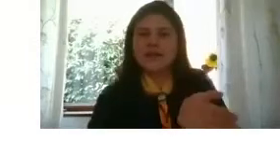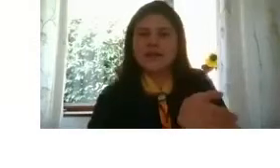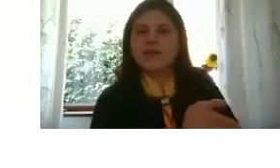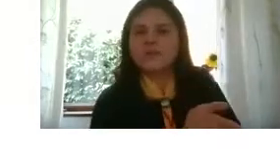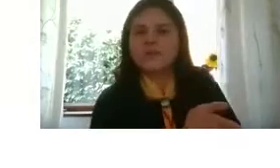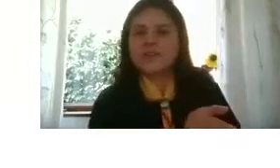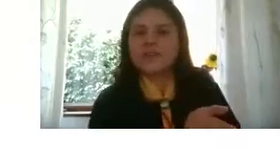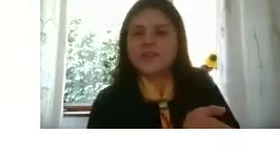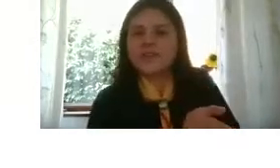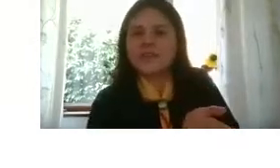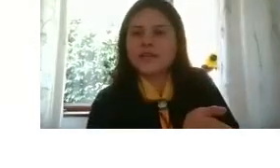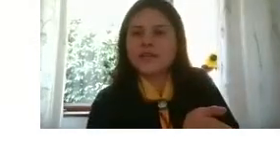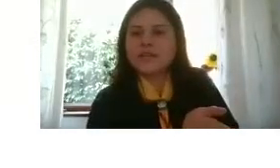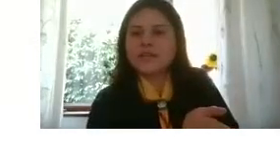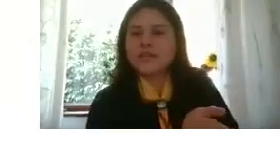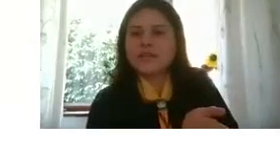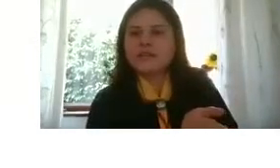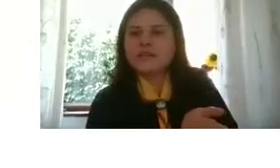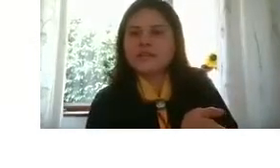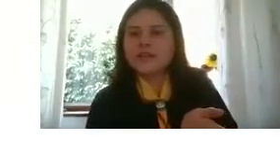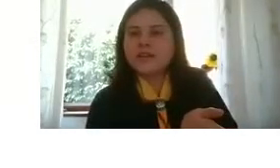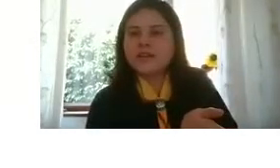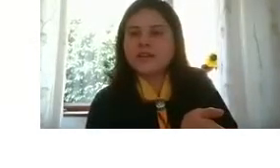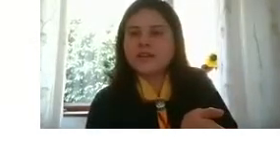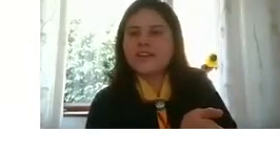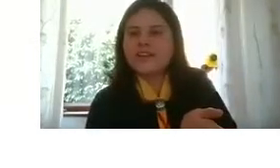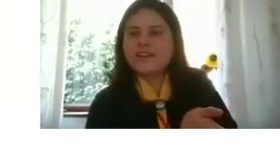Let me check my screen now, see if I can.